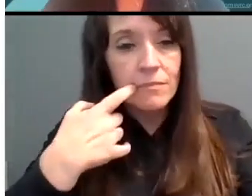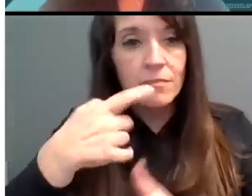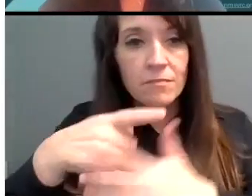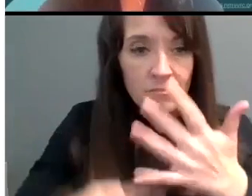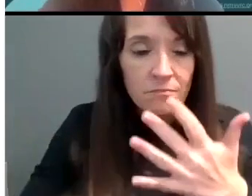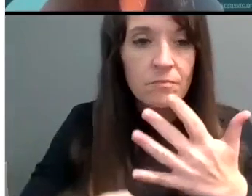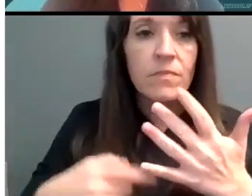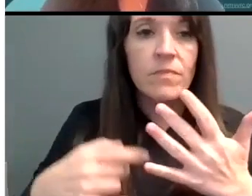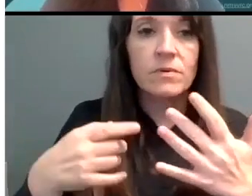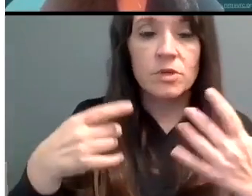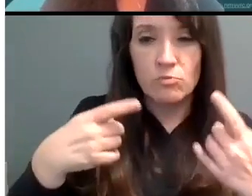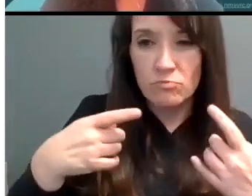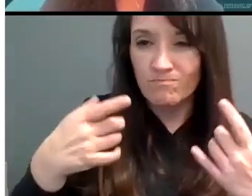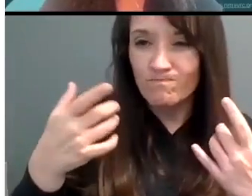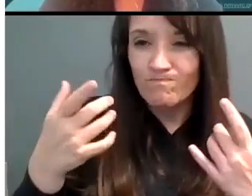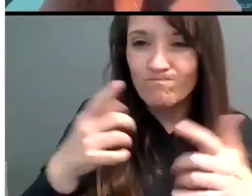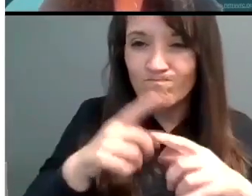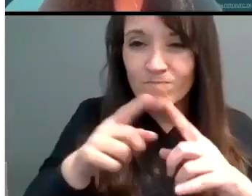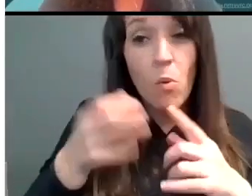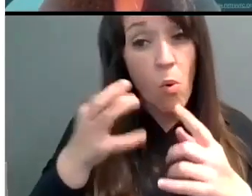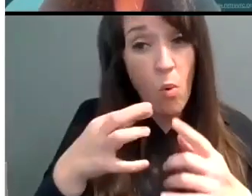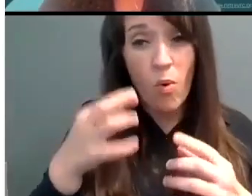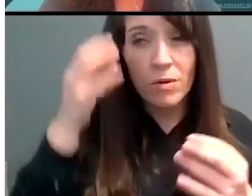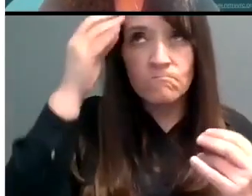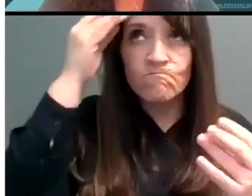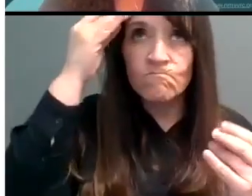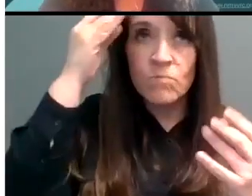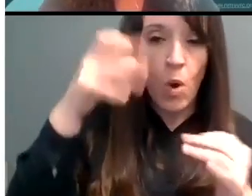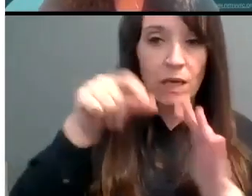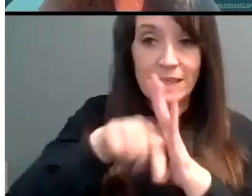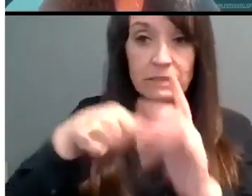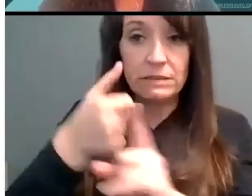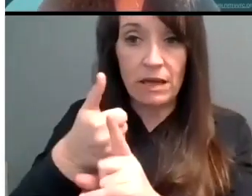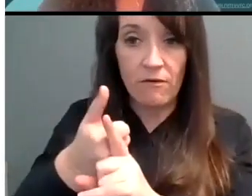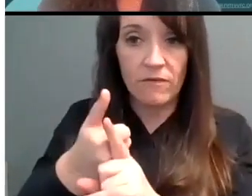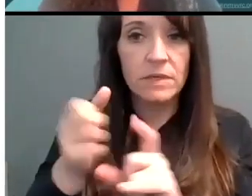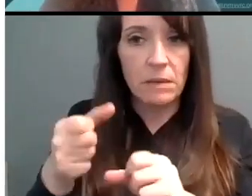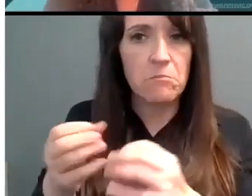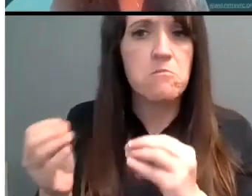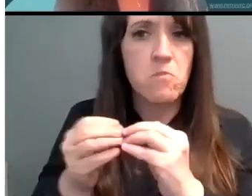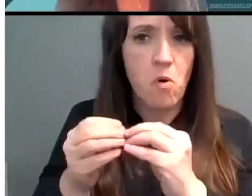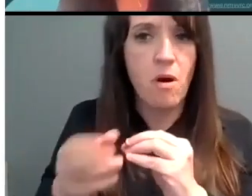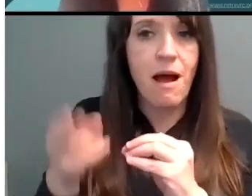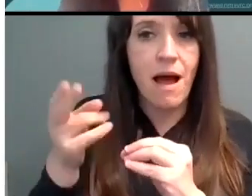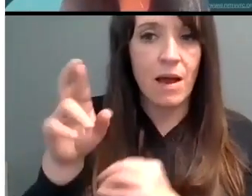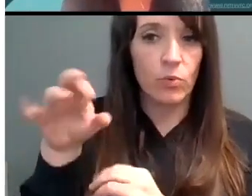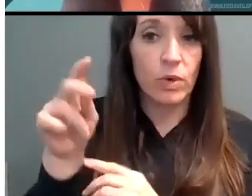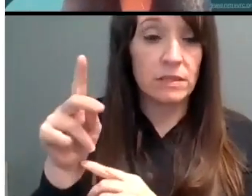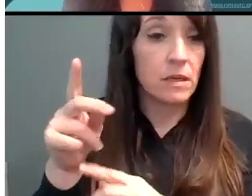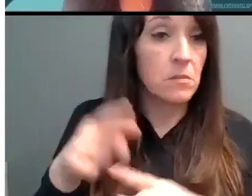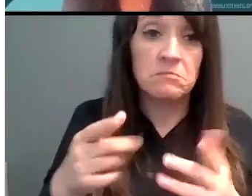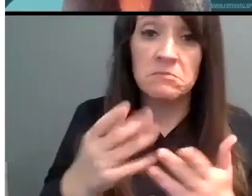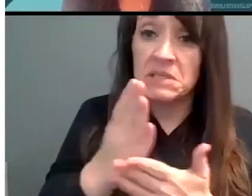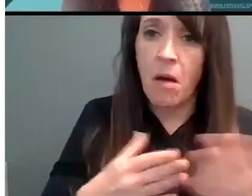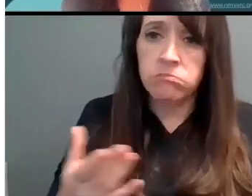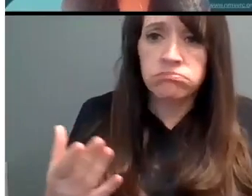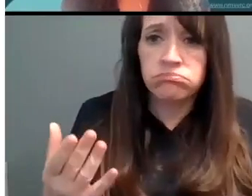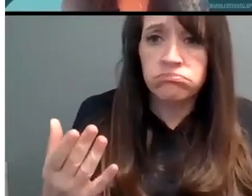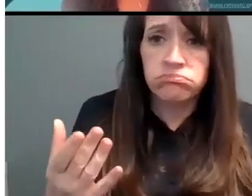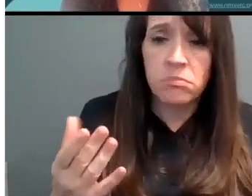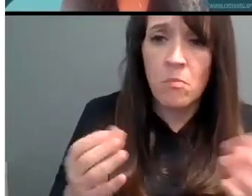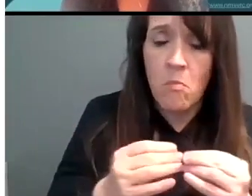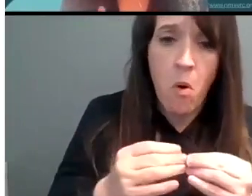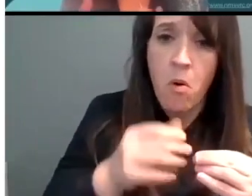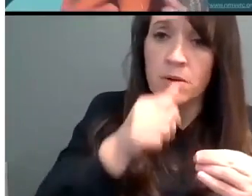even be at risk for suicidal thoughts. And some may be resilient and really have no symptoms